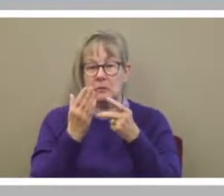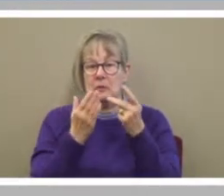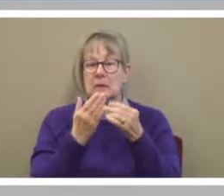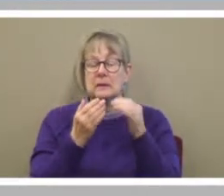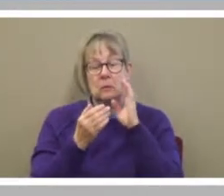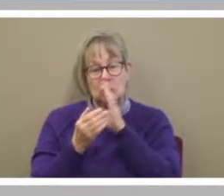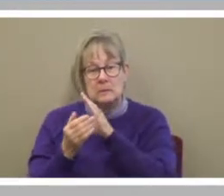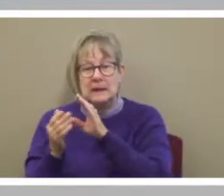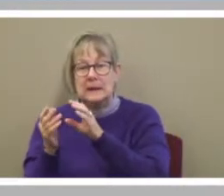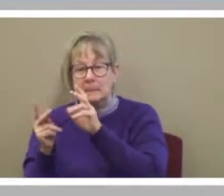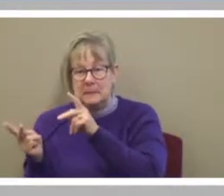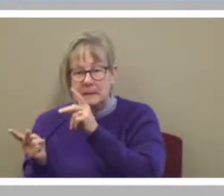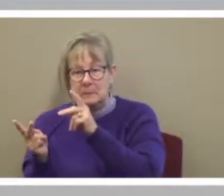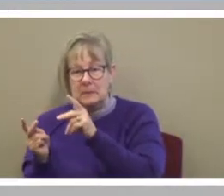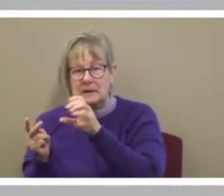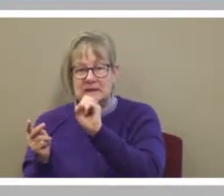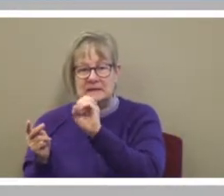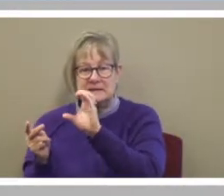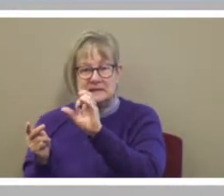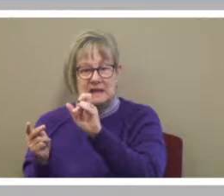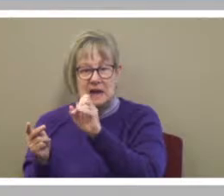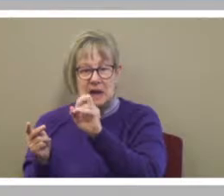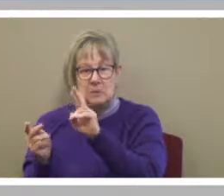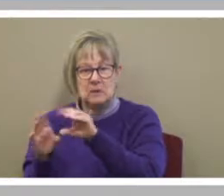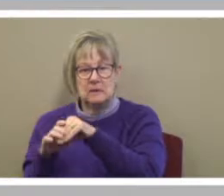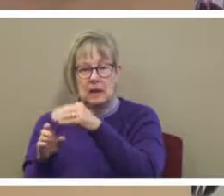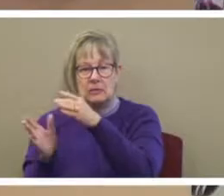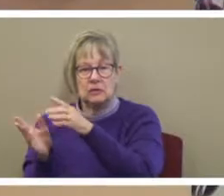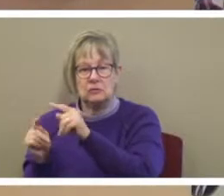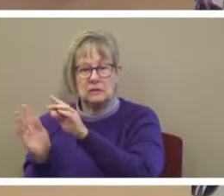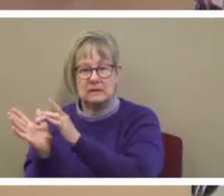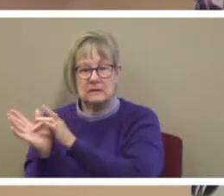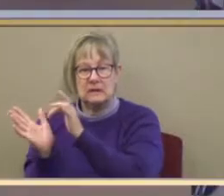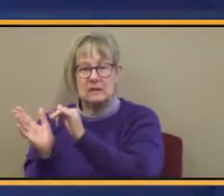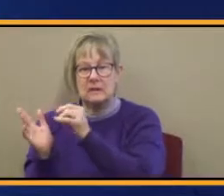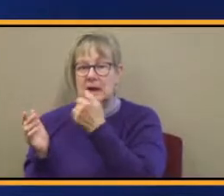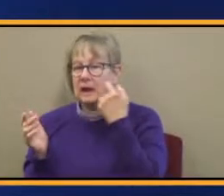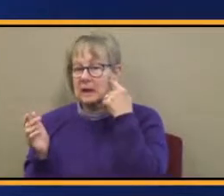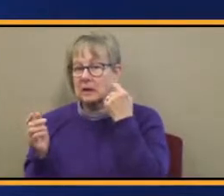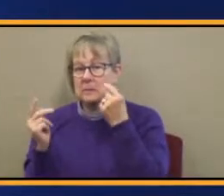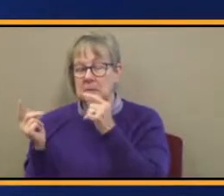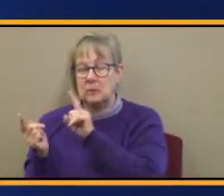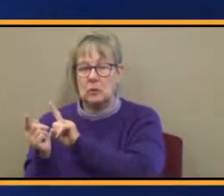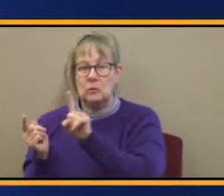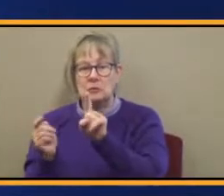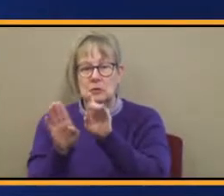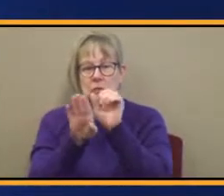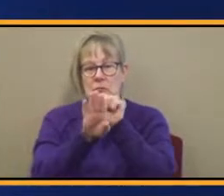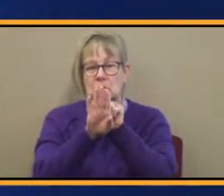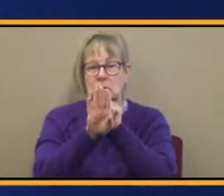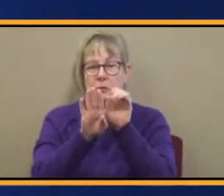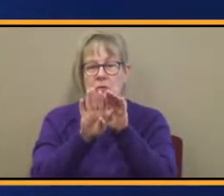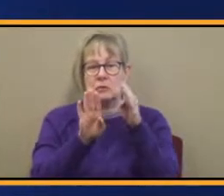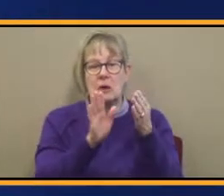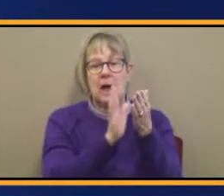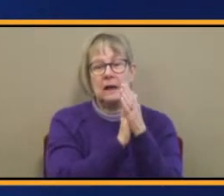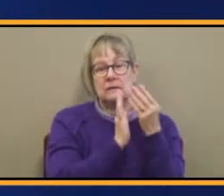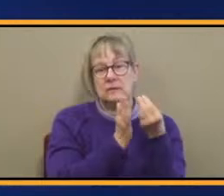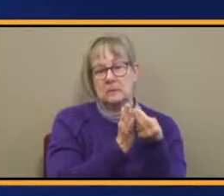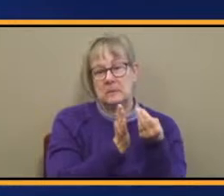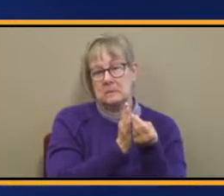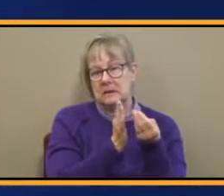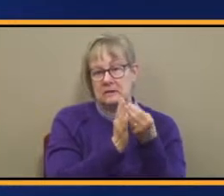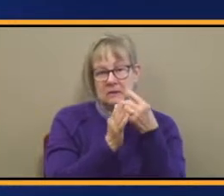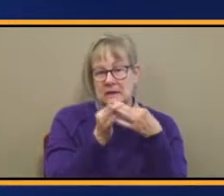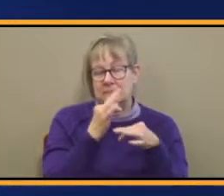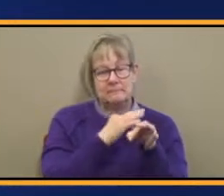of our customers. And so we've already heard that people have come to their door, asked them to pay a certain amount of money regarding their installation or to